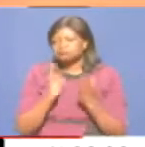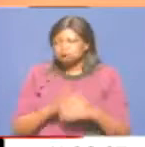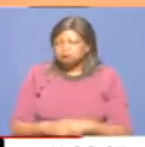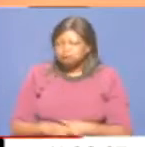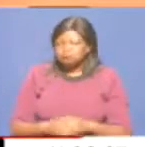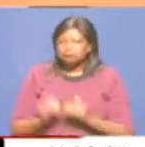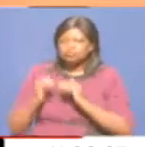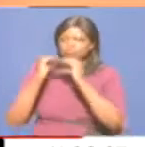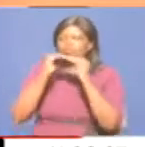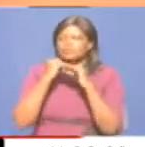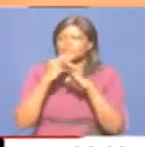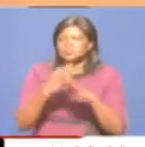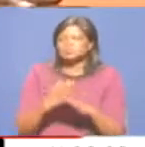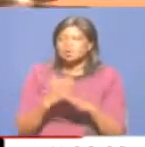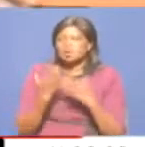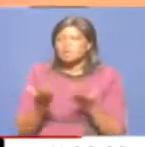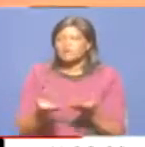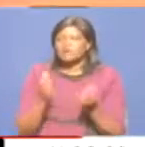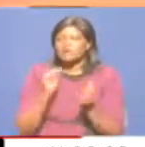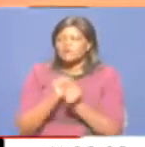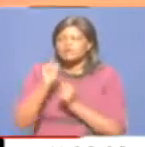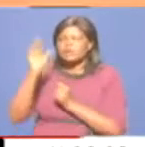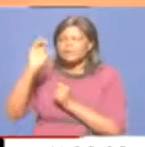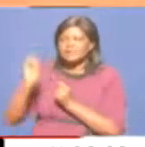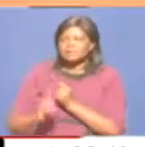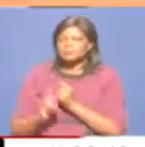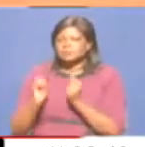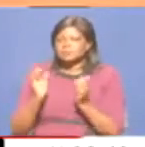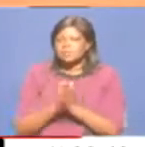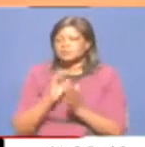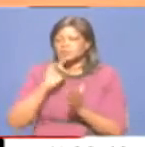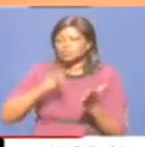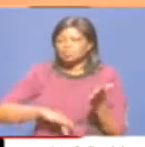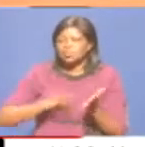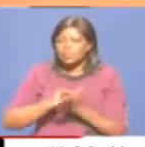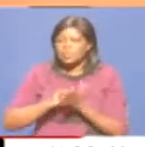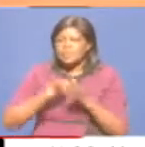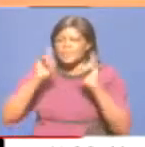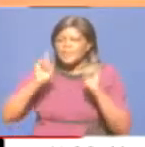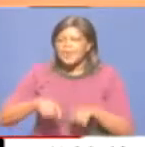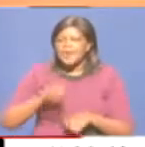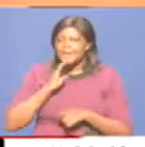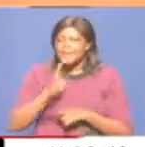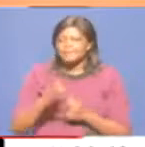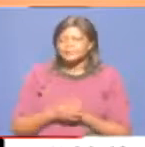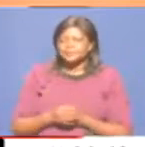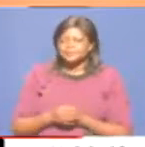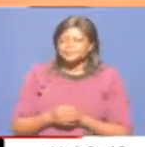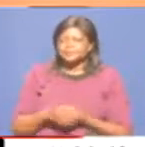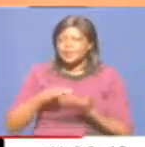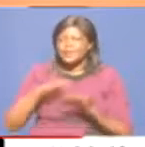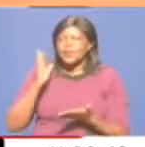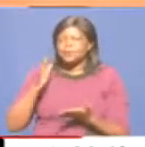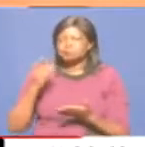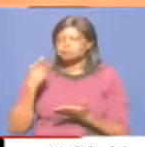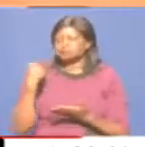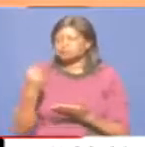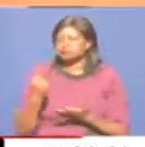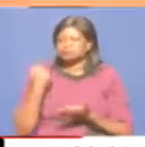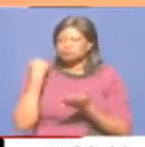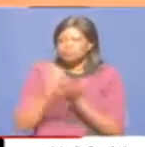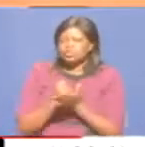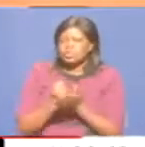equitable share at least 15%. Mm. And it says it must be of the most recent audited accounts.